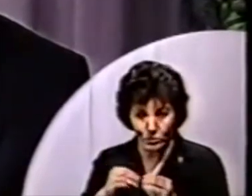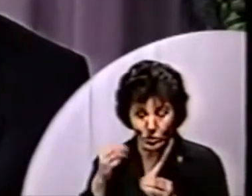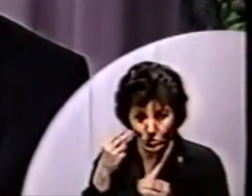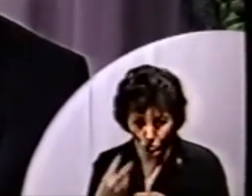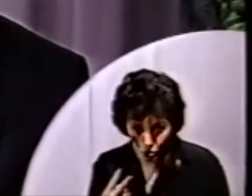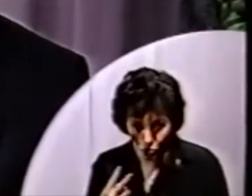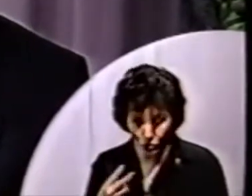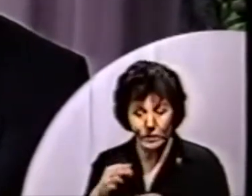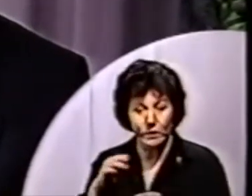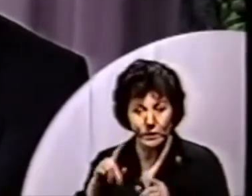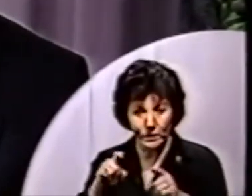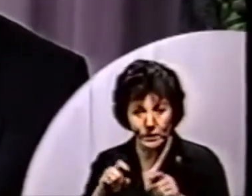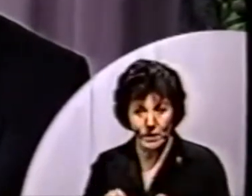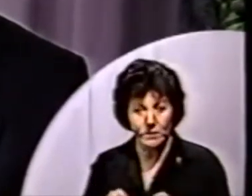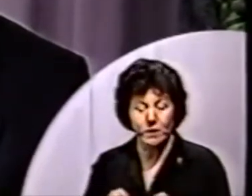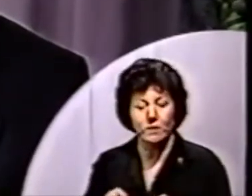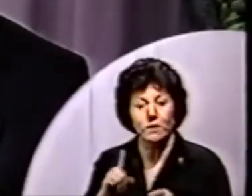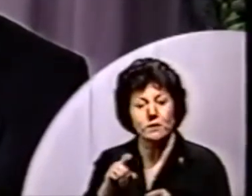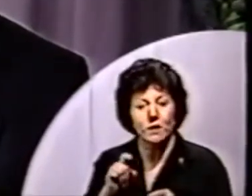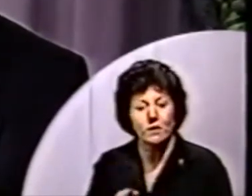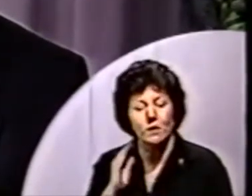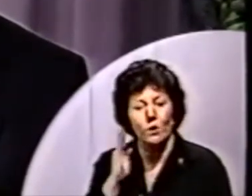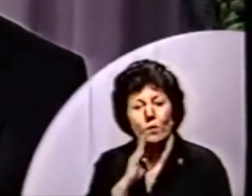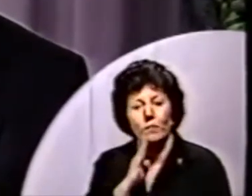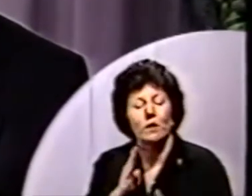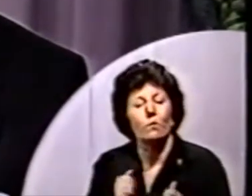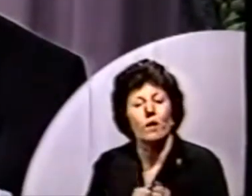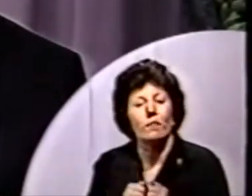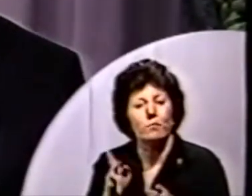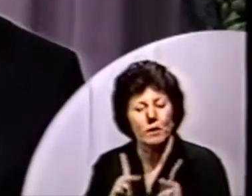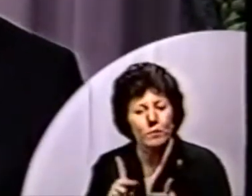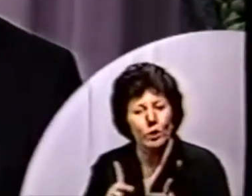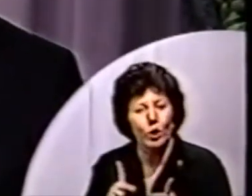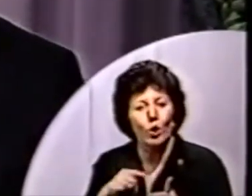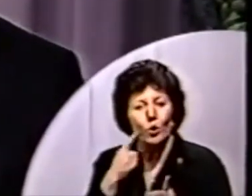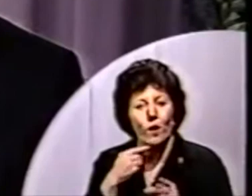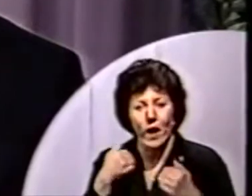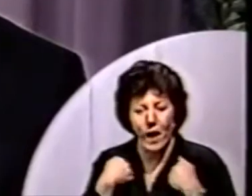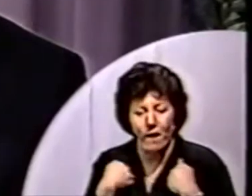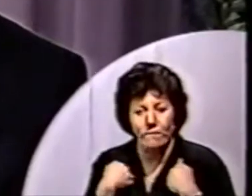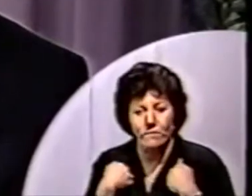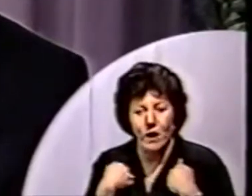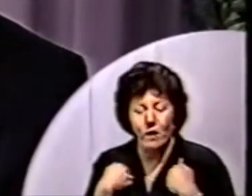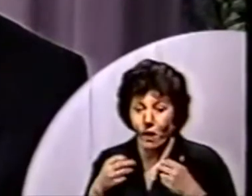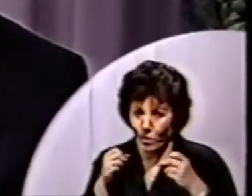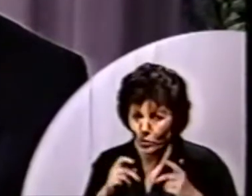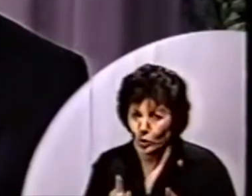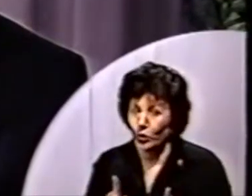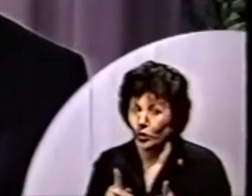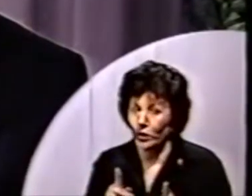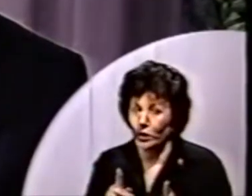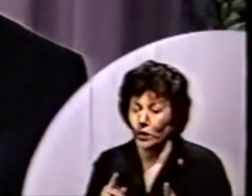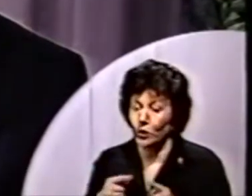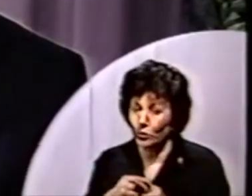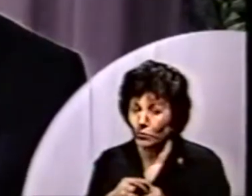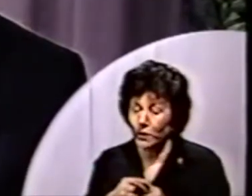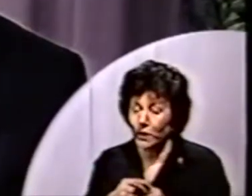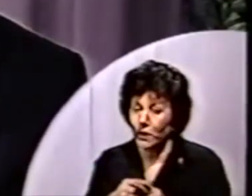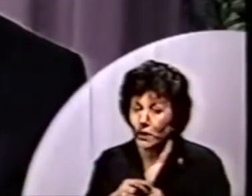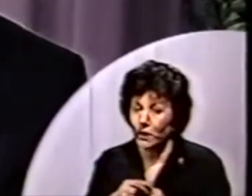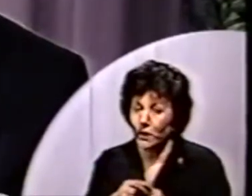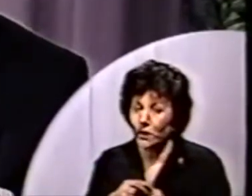testing. The testing is going to be with people who have the potential to be exposed to